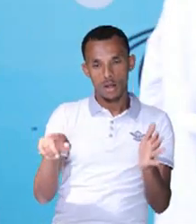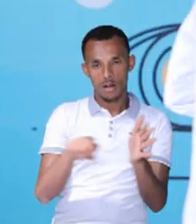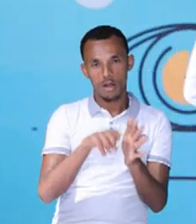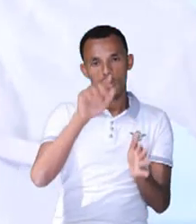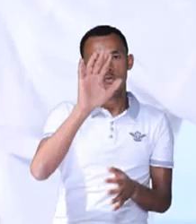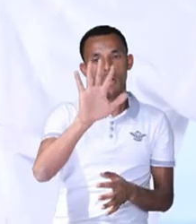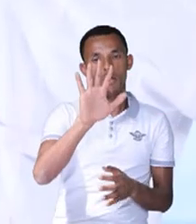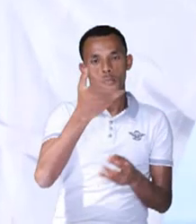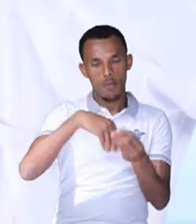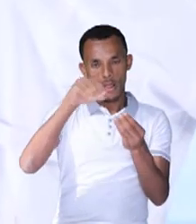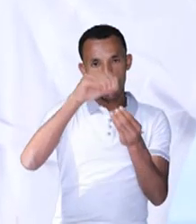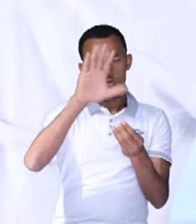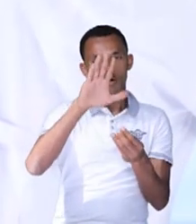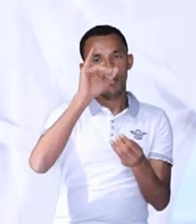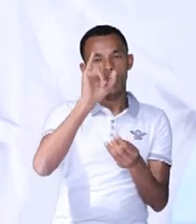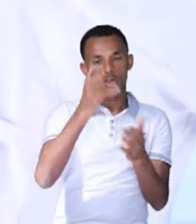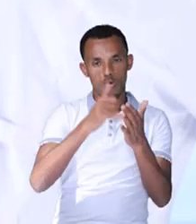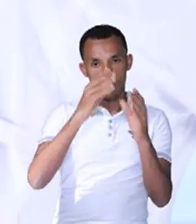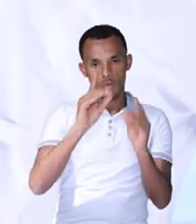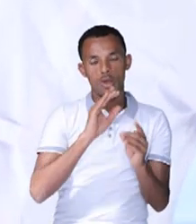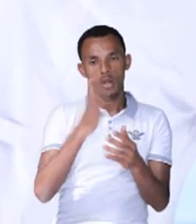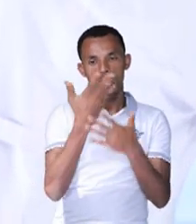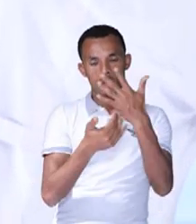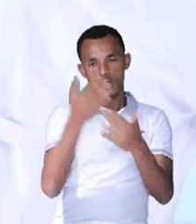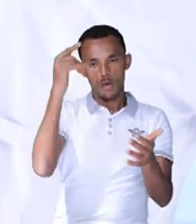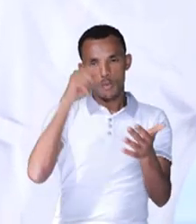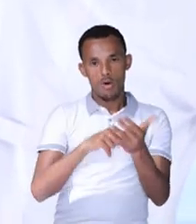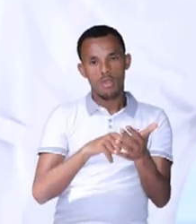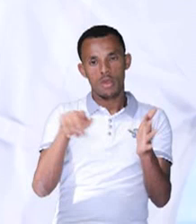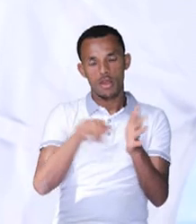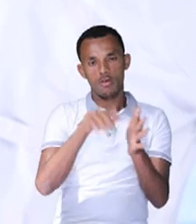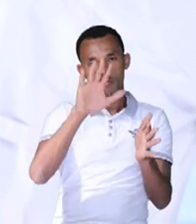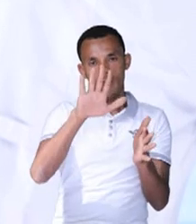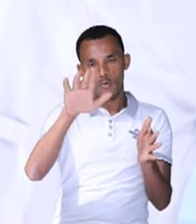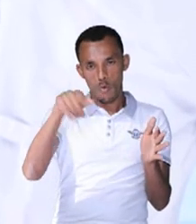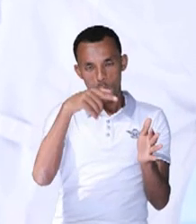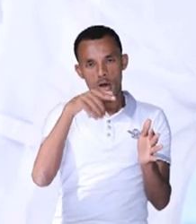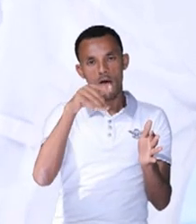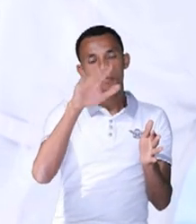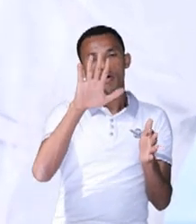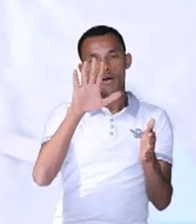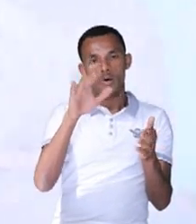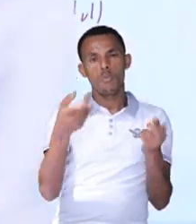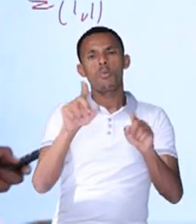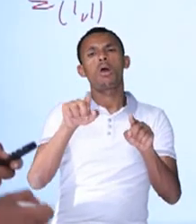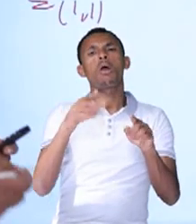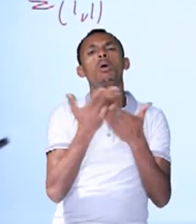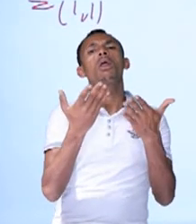Negative 5 plus 5i, it could be discussed as a point negative 5, 5. But where do you find this